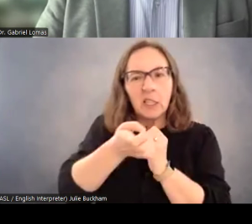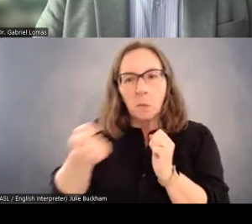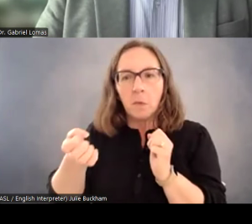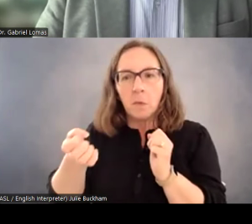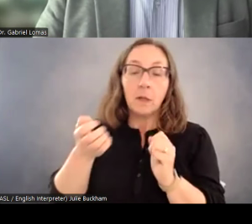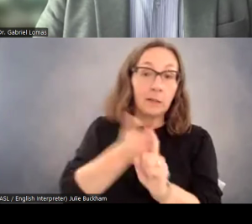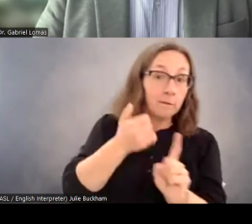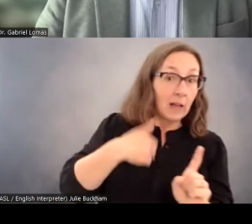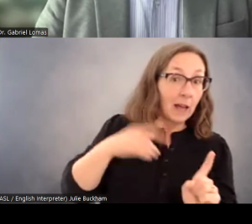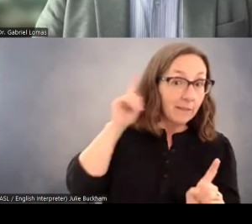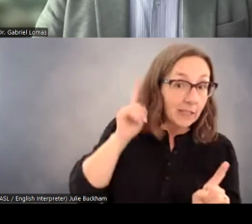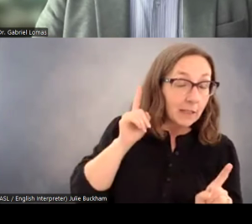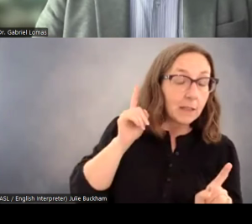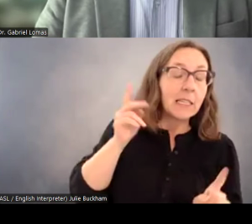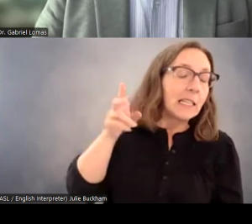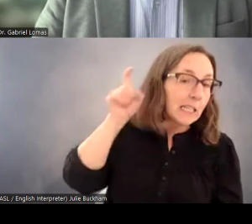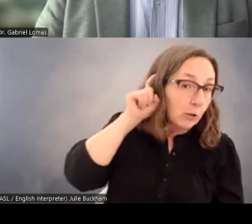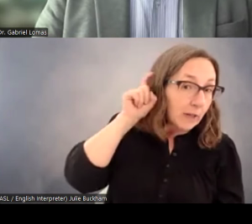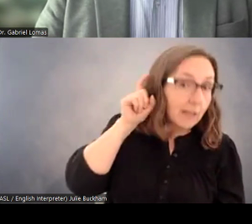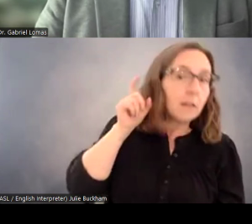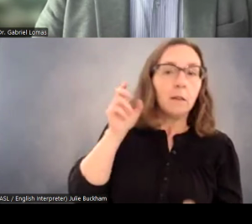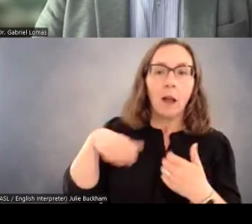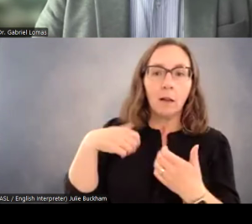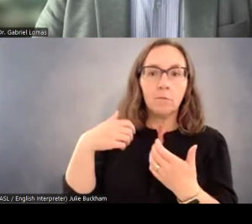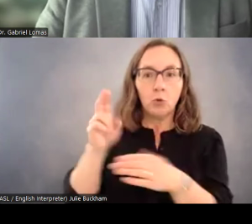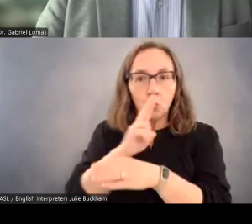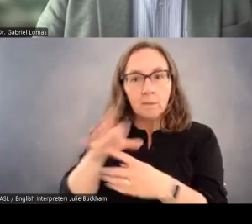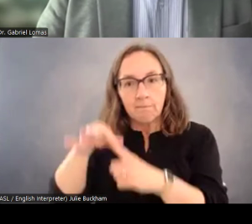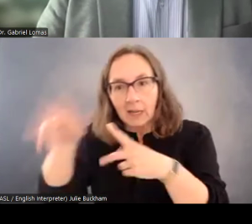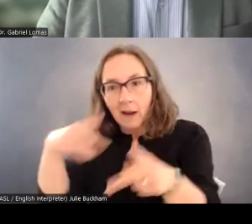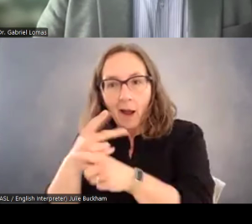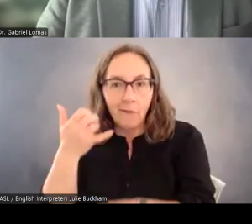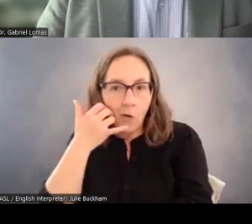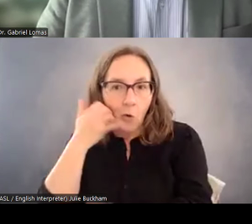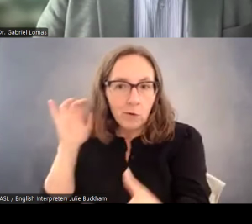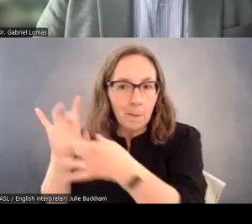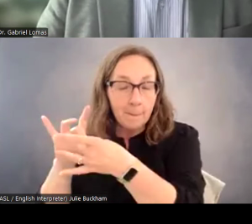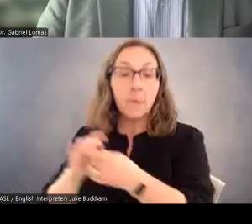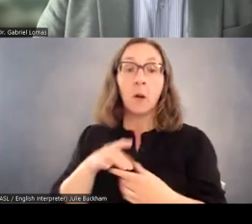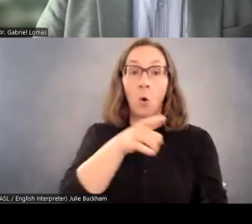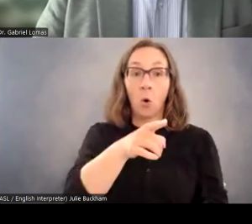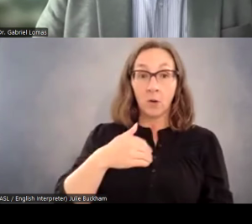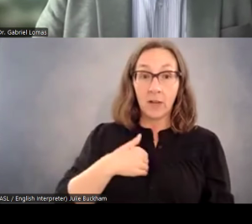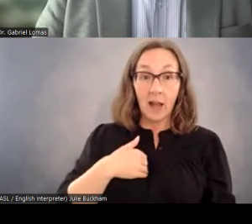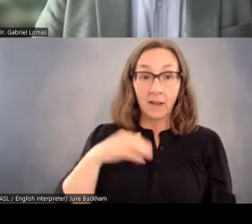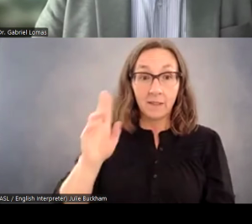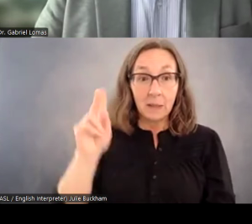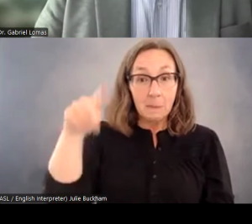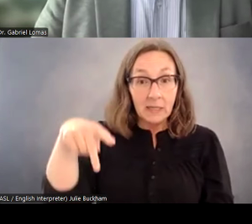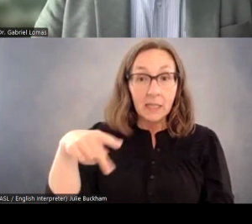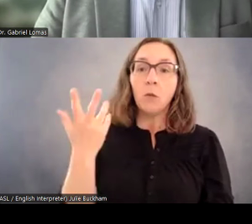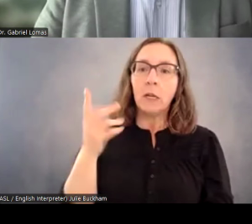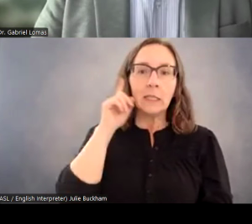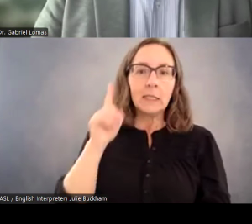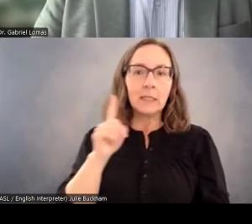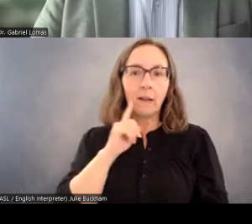have video phones, and that's where a deaf person can communicate with another deaf person through sign language. Kind